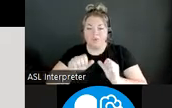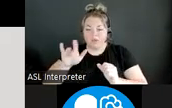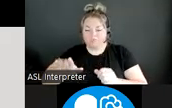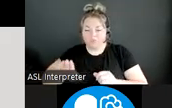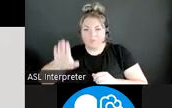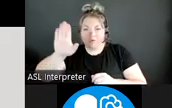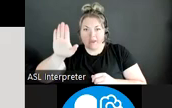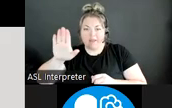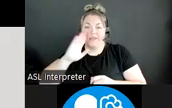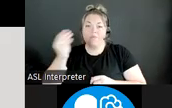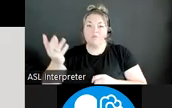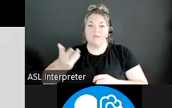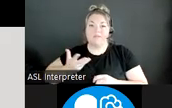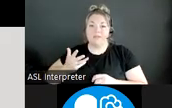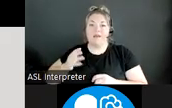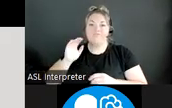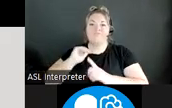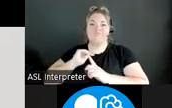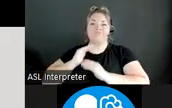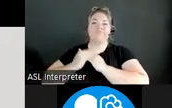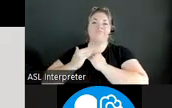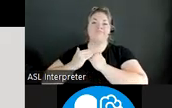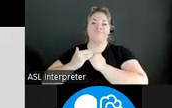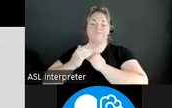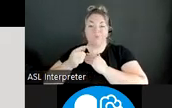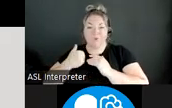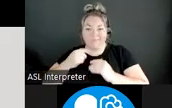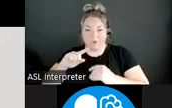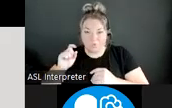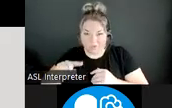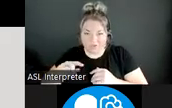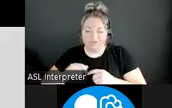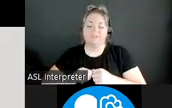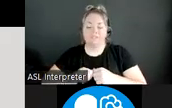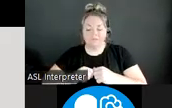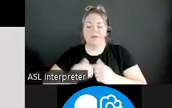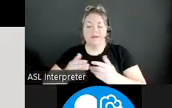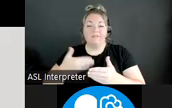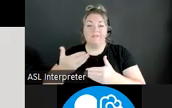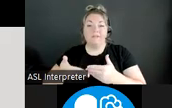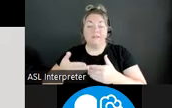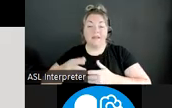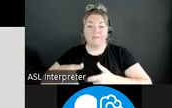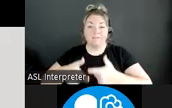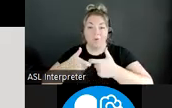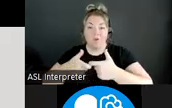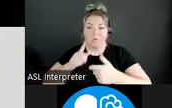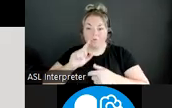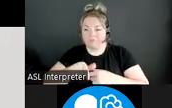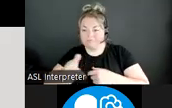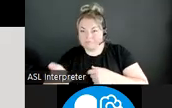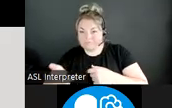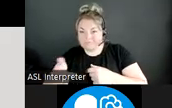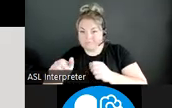and that'll give me a little flag that you have a question, and during the next pause, we'll swing around to you and